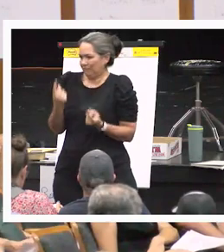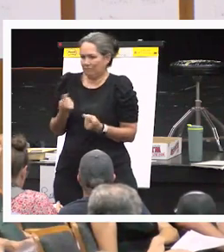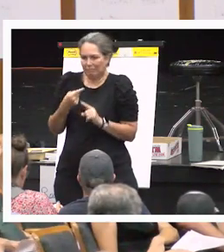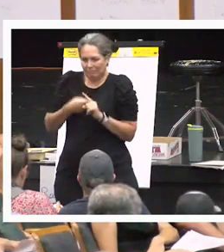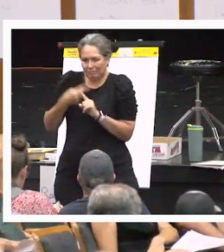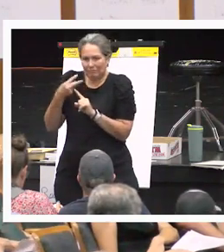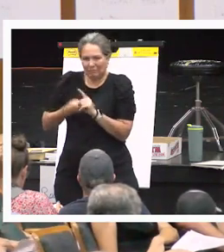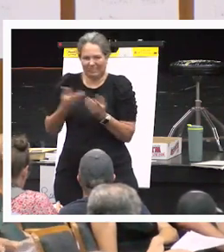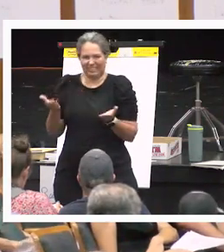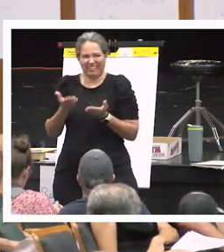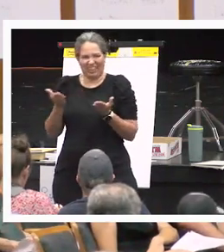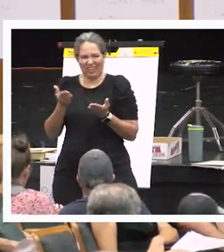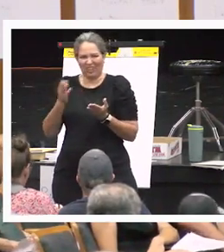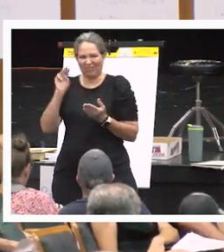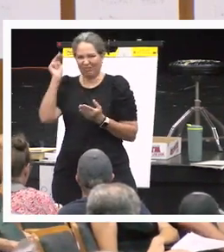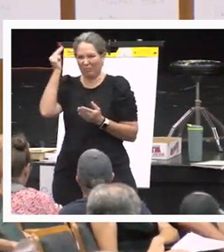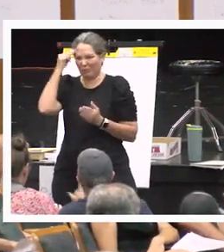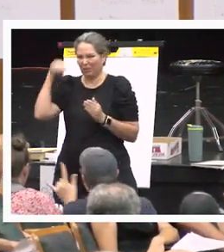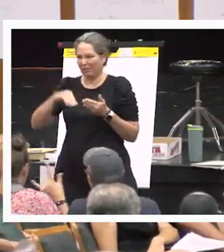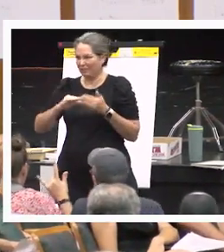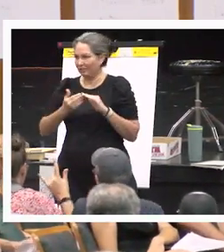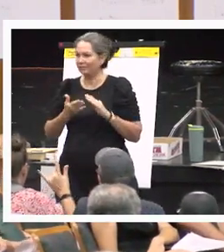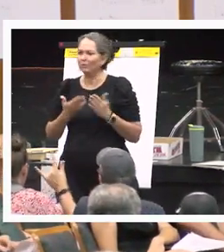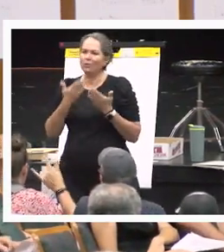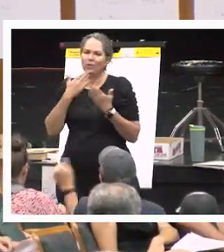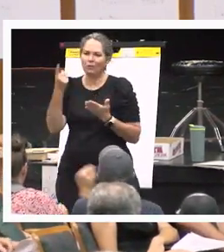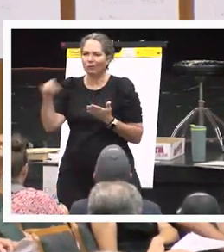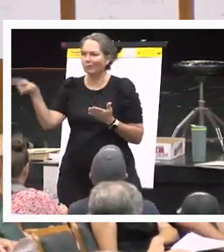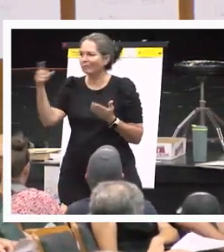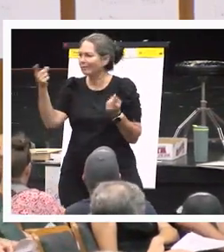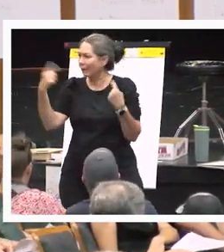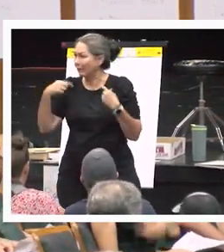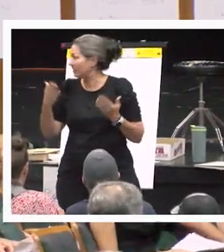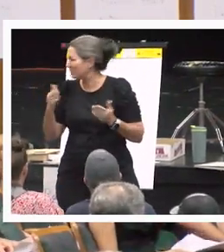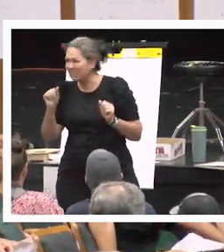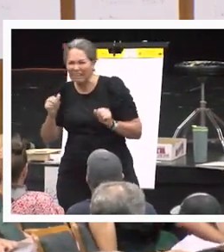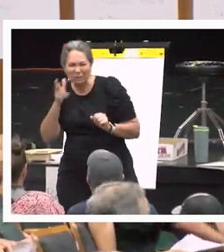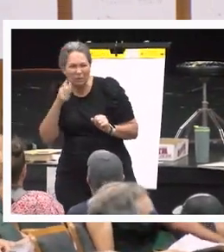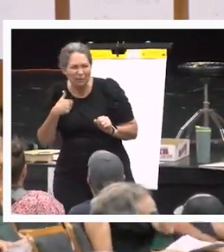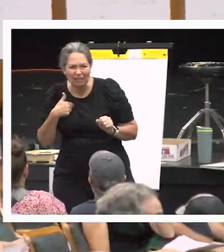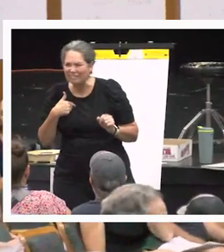for being here and being dedicated to the future of this place. Can you hear me?